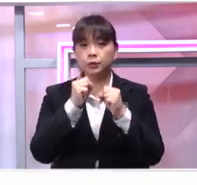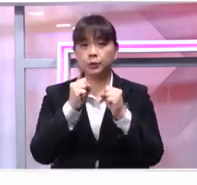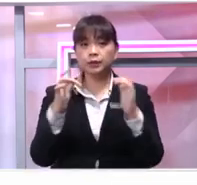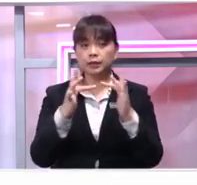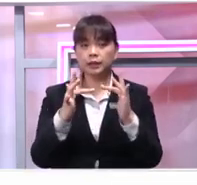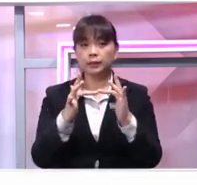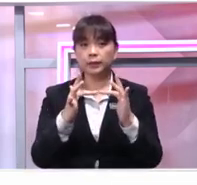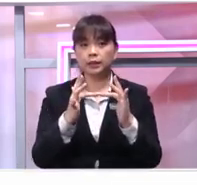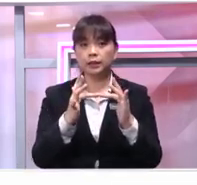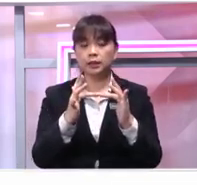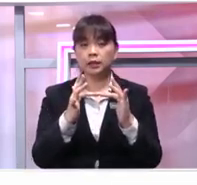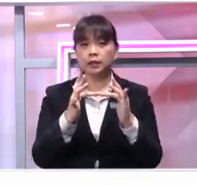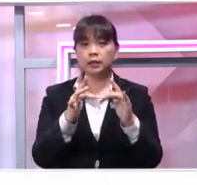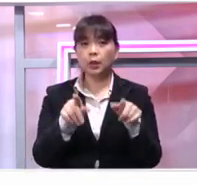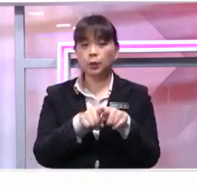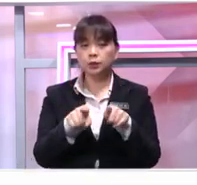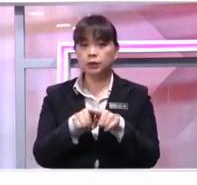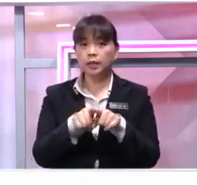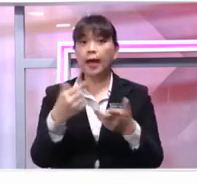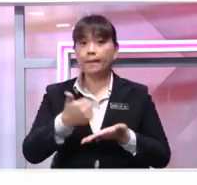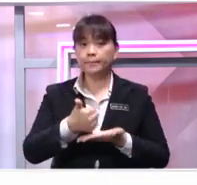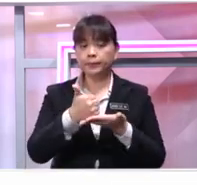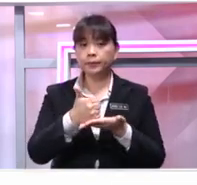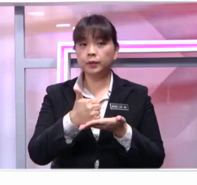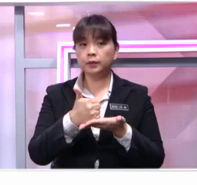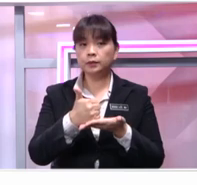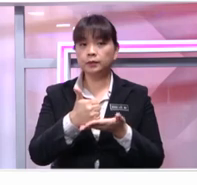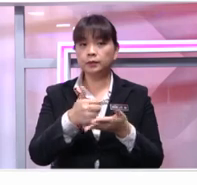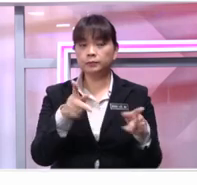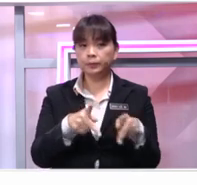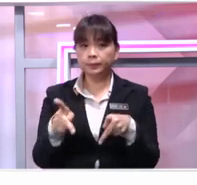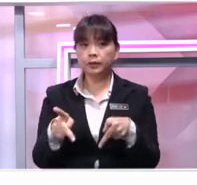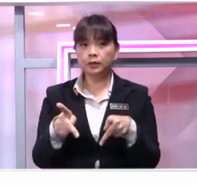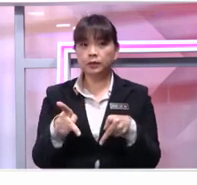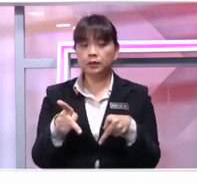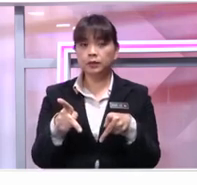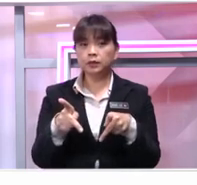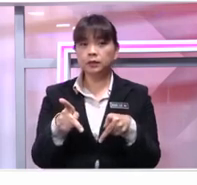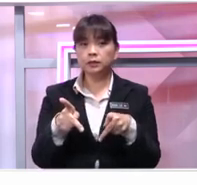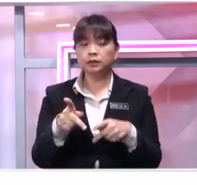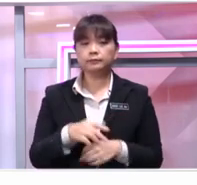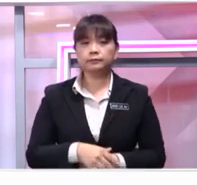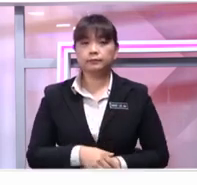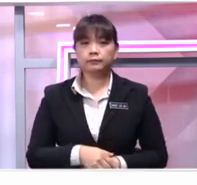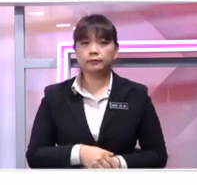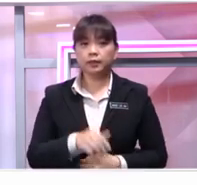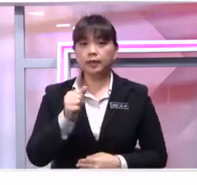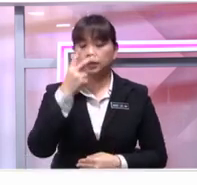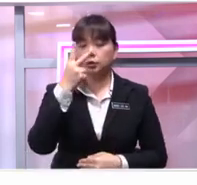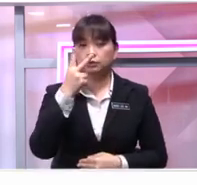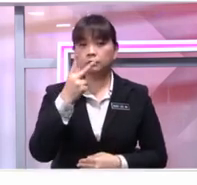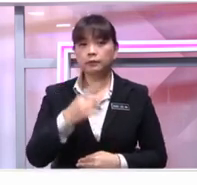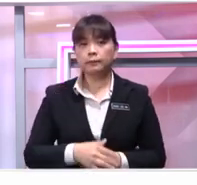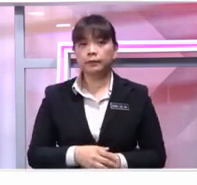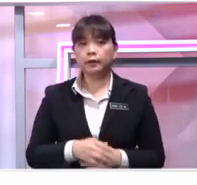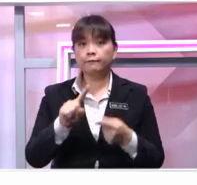sites are also useful for helping people out. I saw on a friend's page that one of his